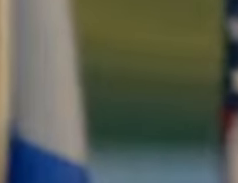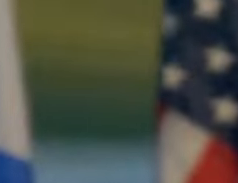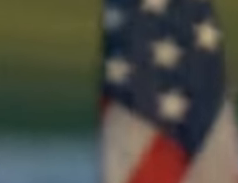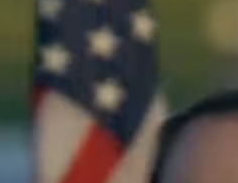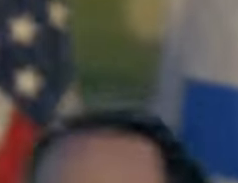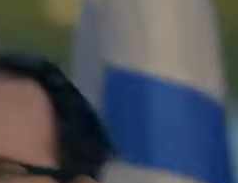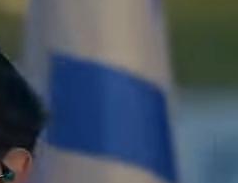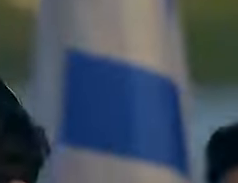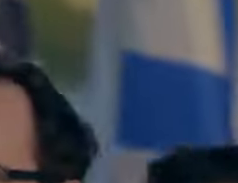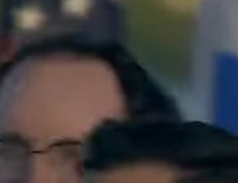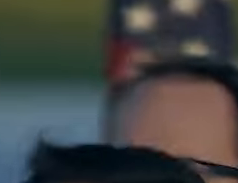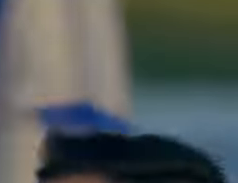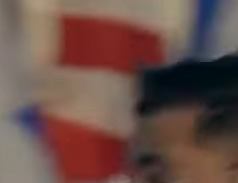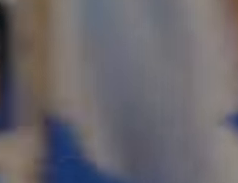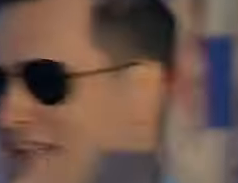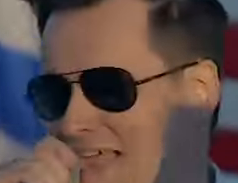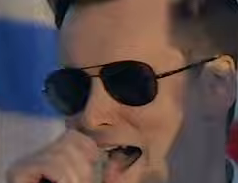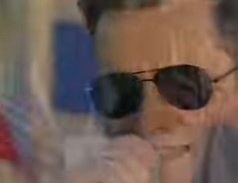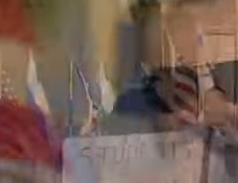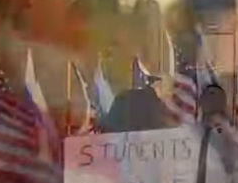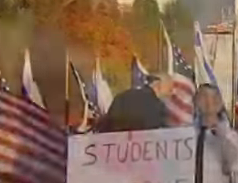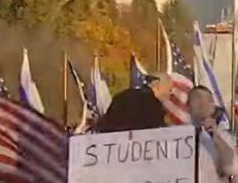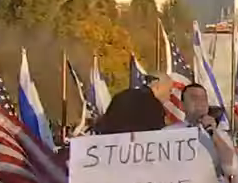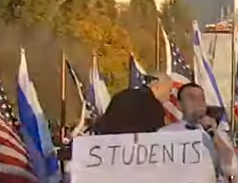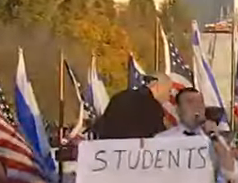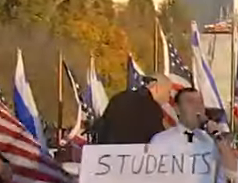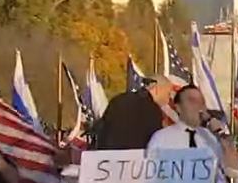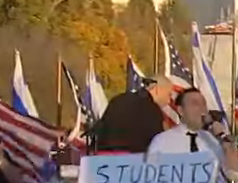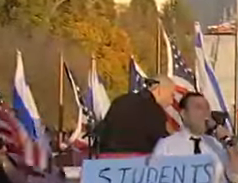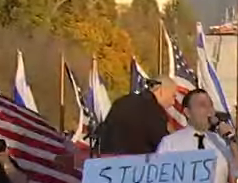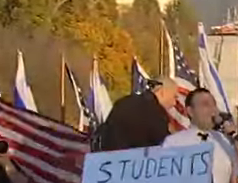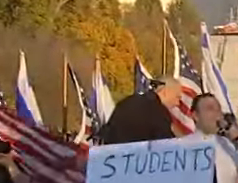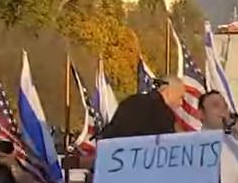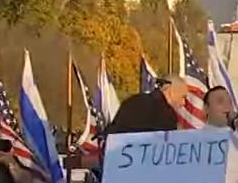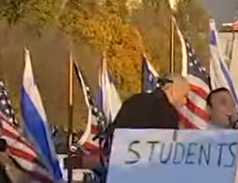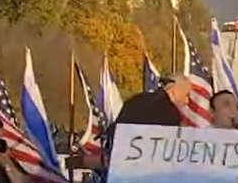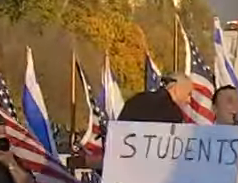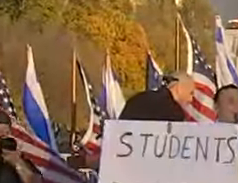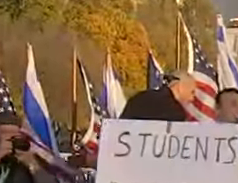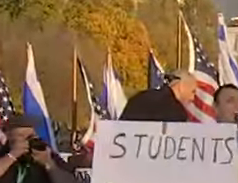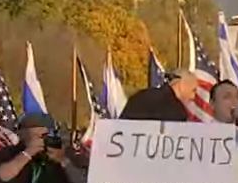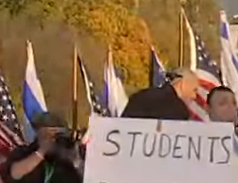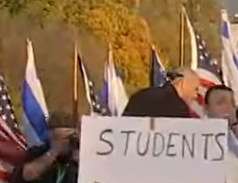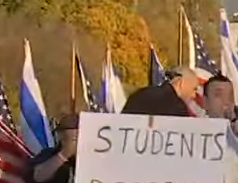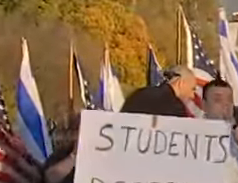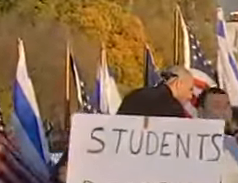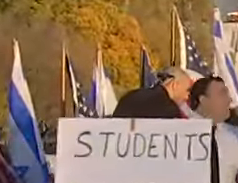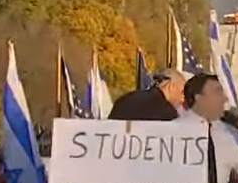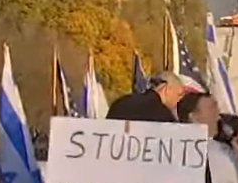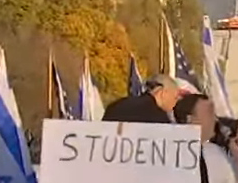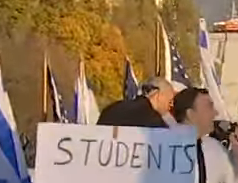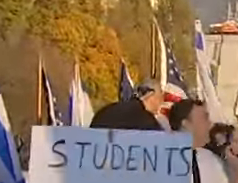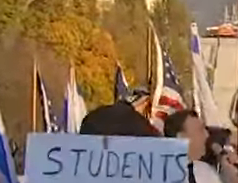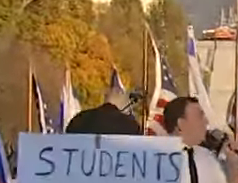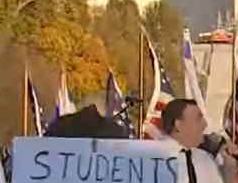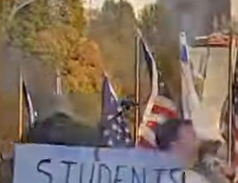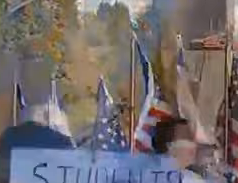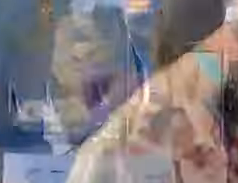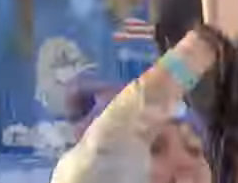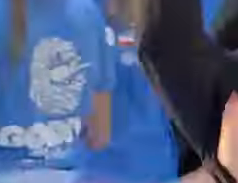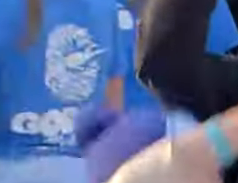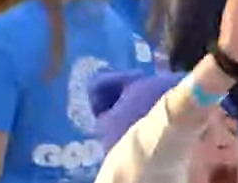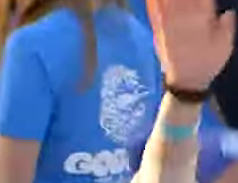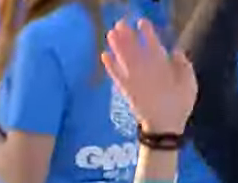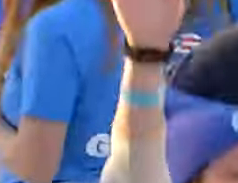Israel, Am Israel, Am Israel, Am Israel, Am Israel, Am Israel, Am Israel, Am Israel,